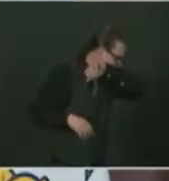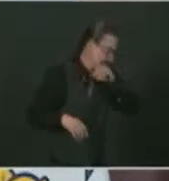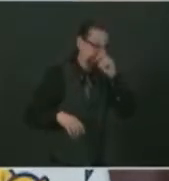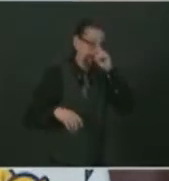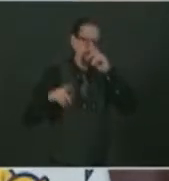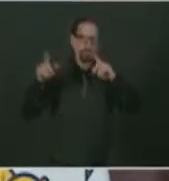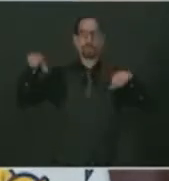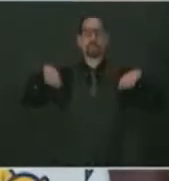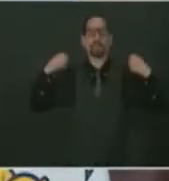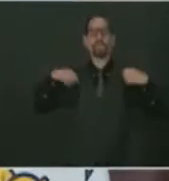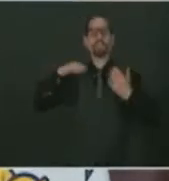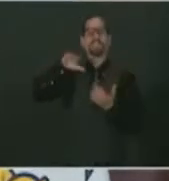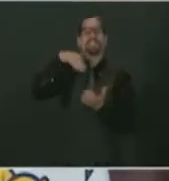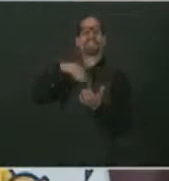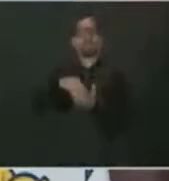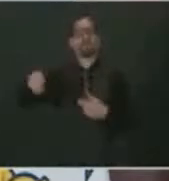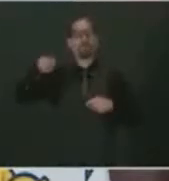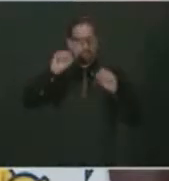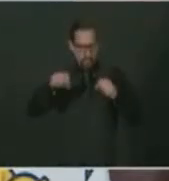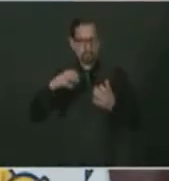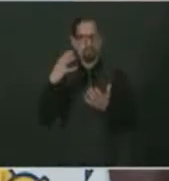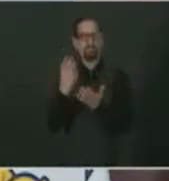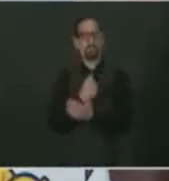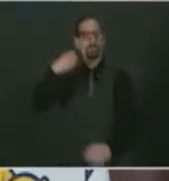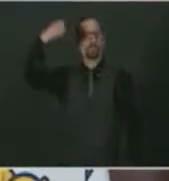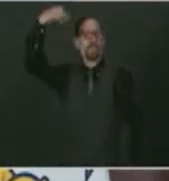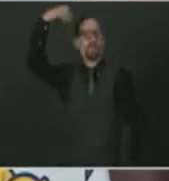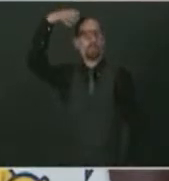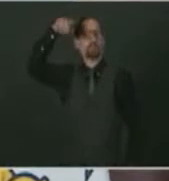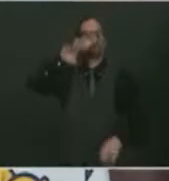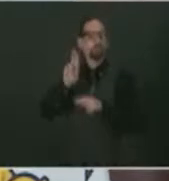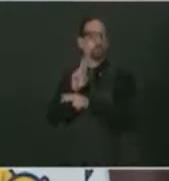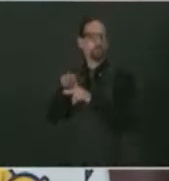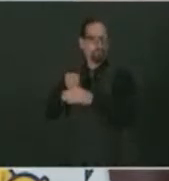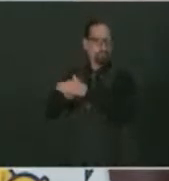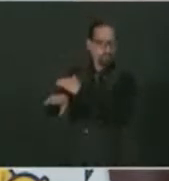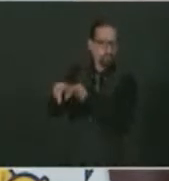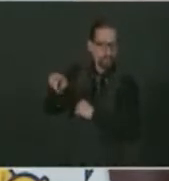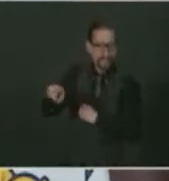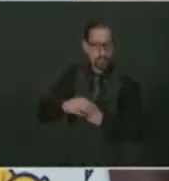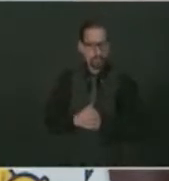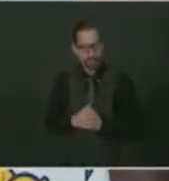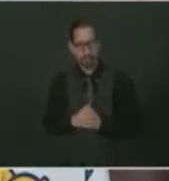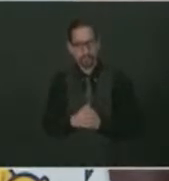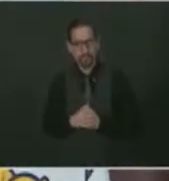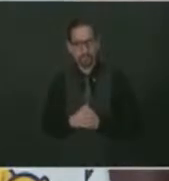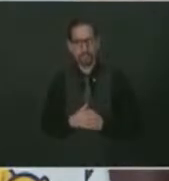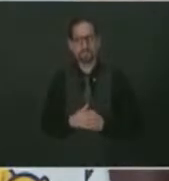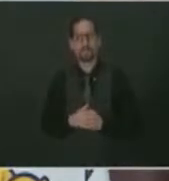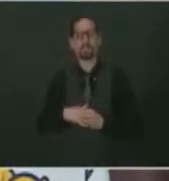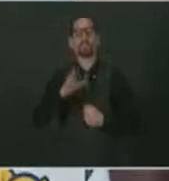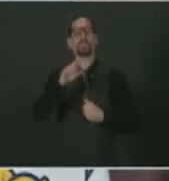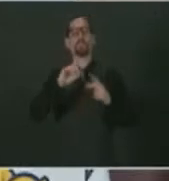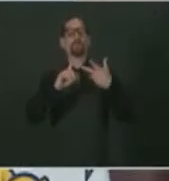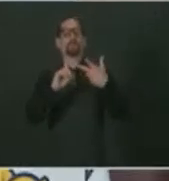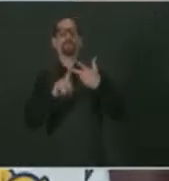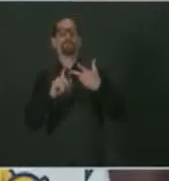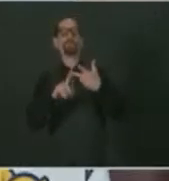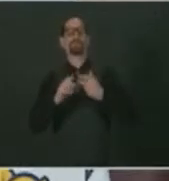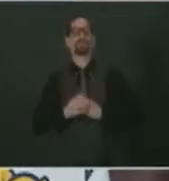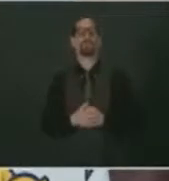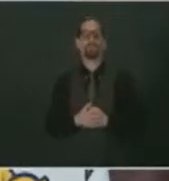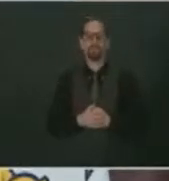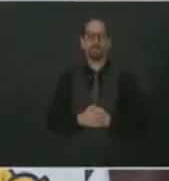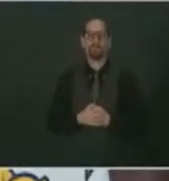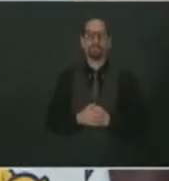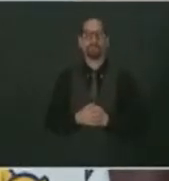restrictions upon showers that have limited some gyms and fitness centers, and we are going to make those changes. And finally, we've been